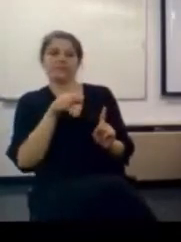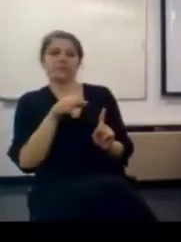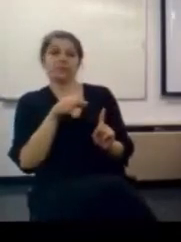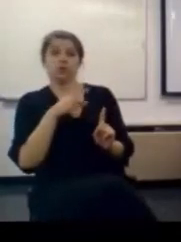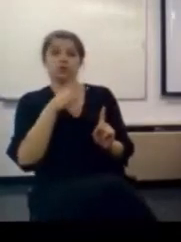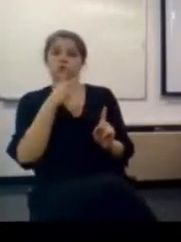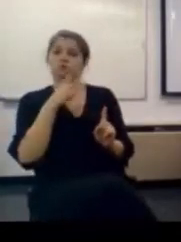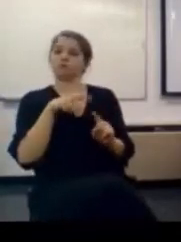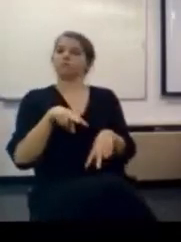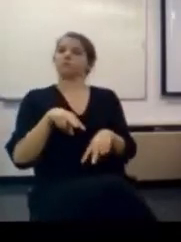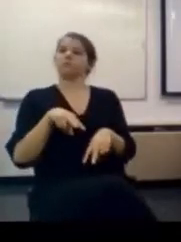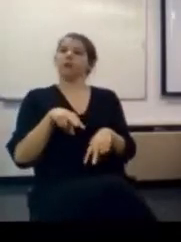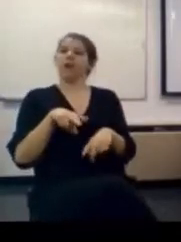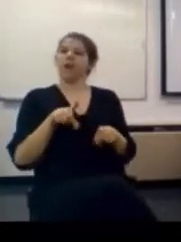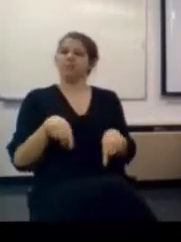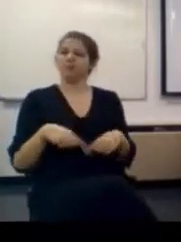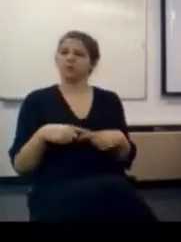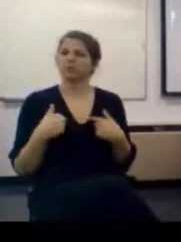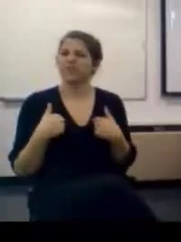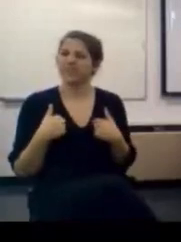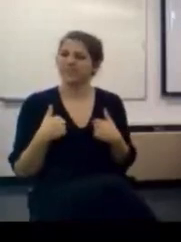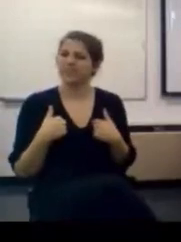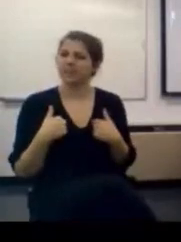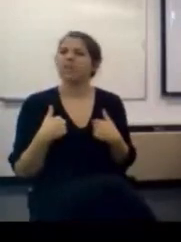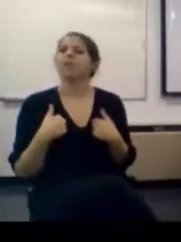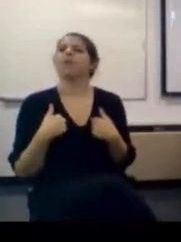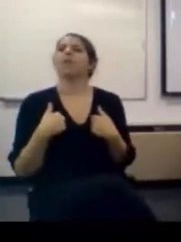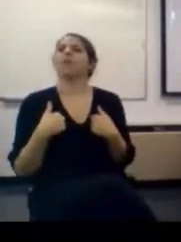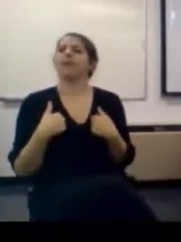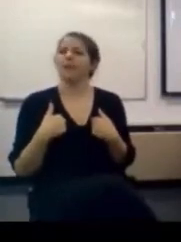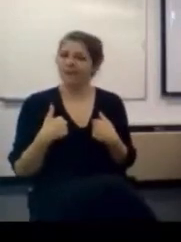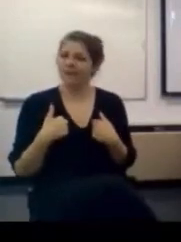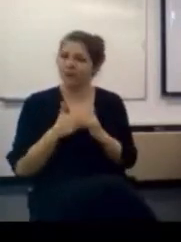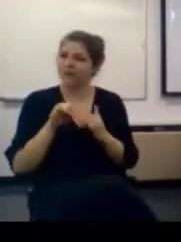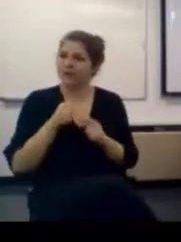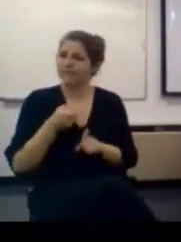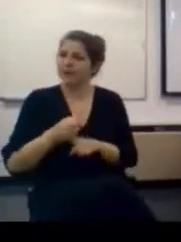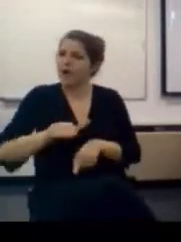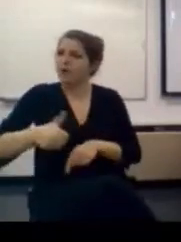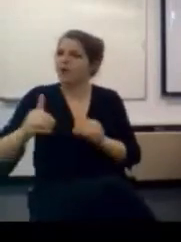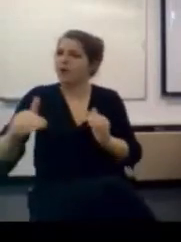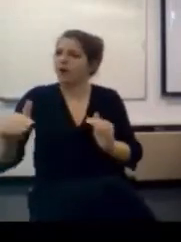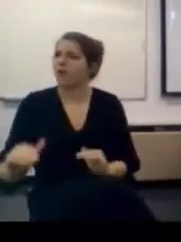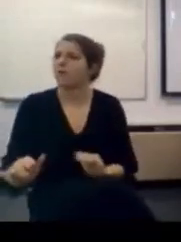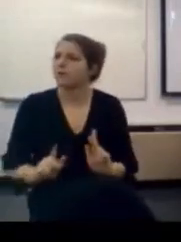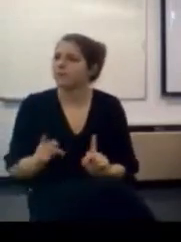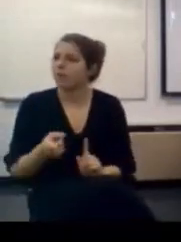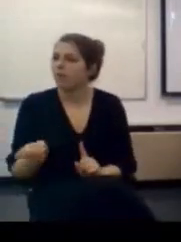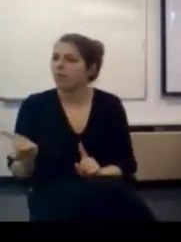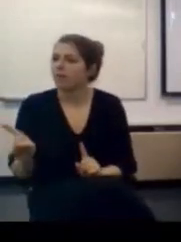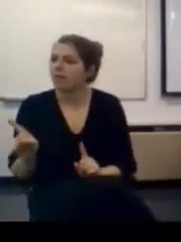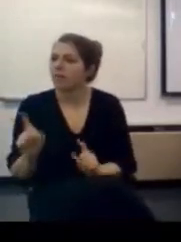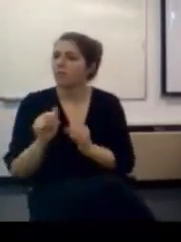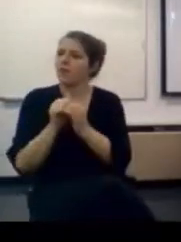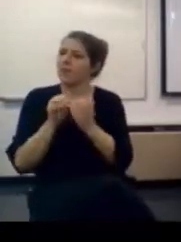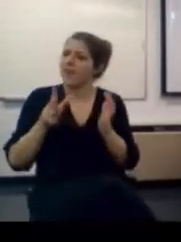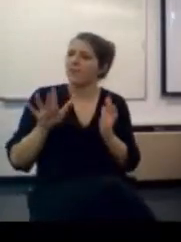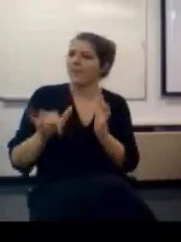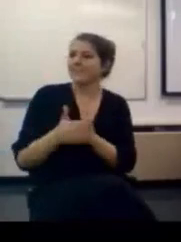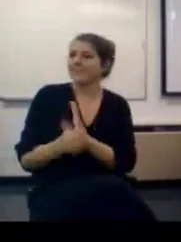do, you know, that you saw the bigger picture in terms of how it must impact others,